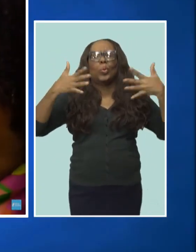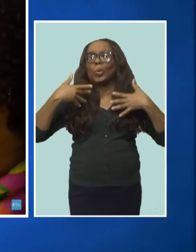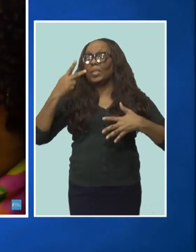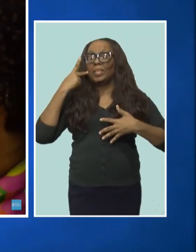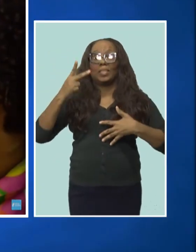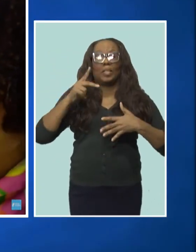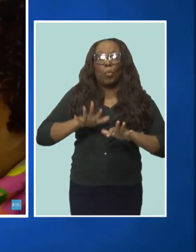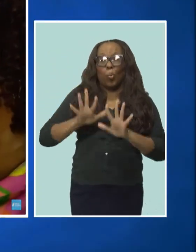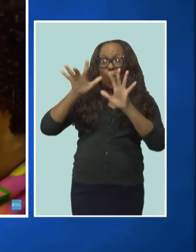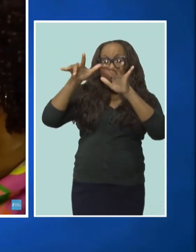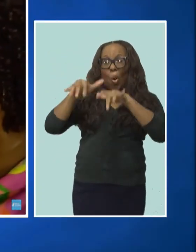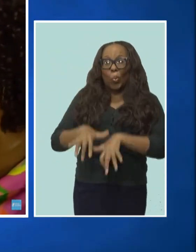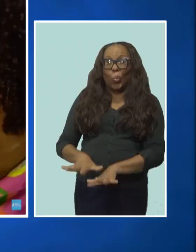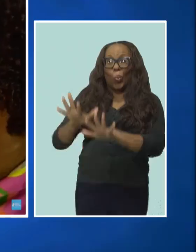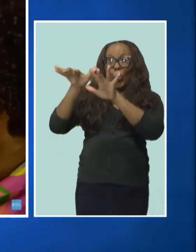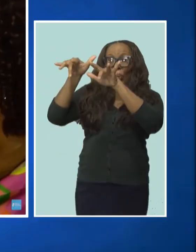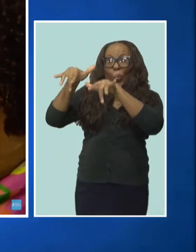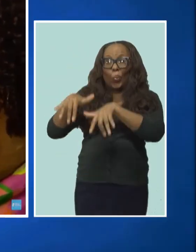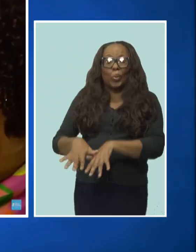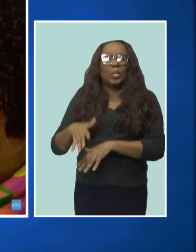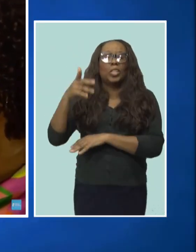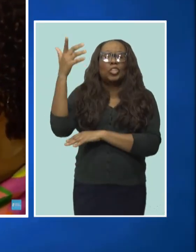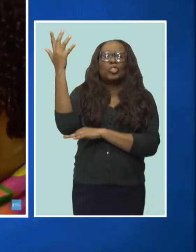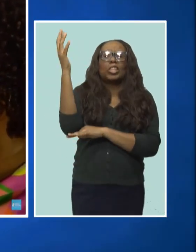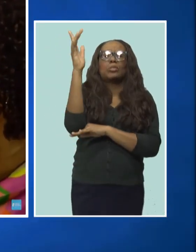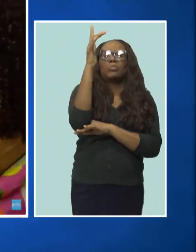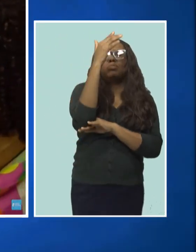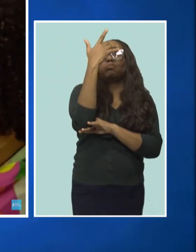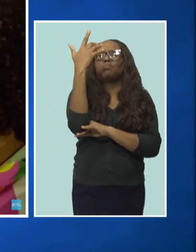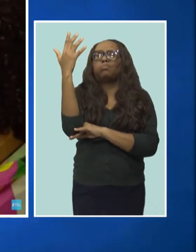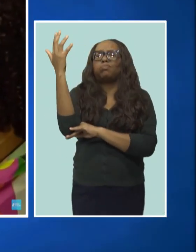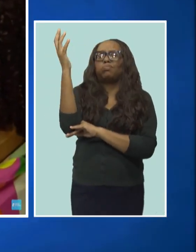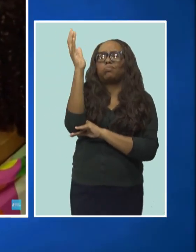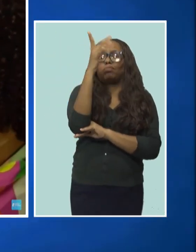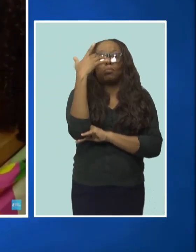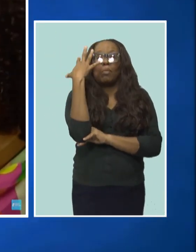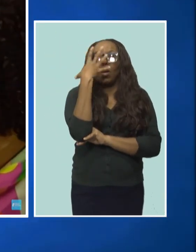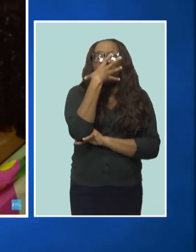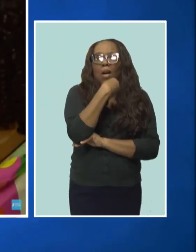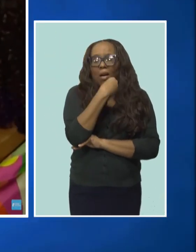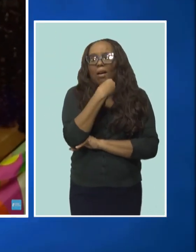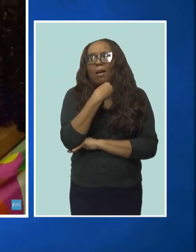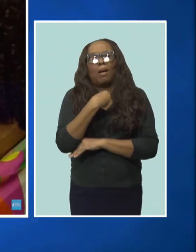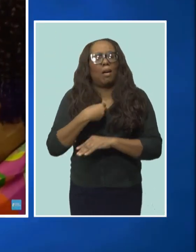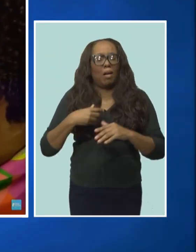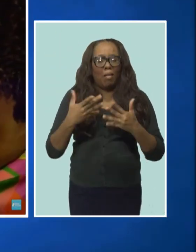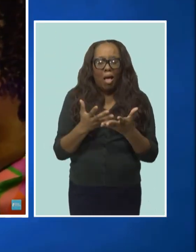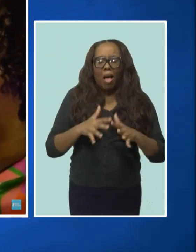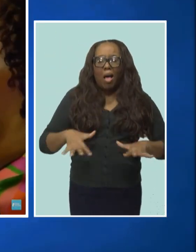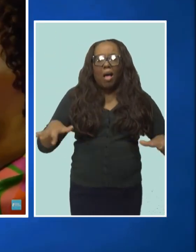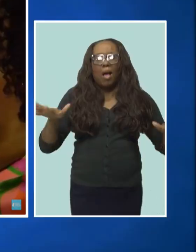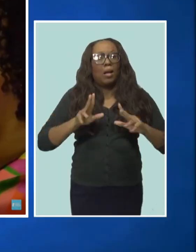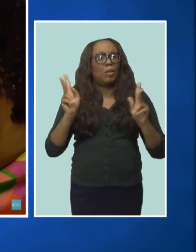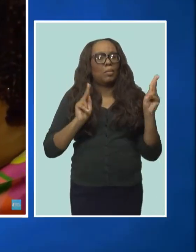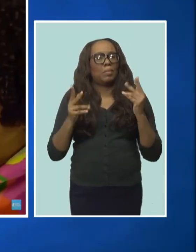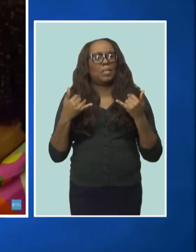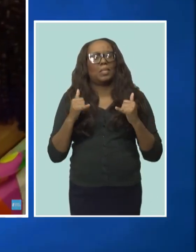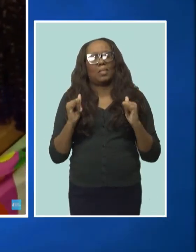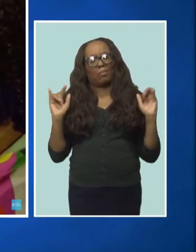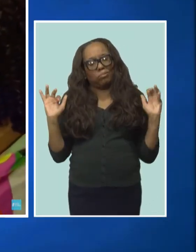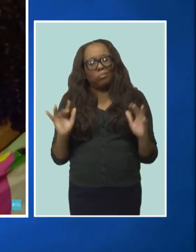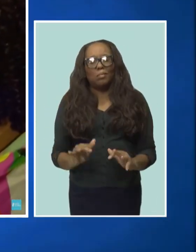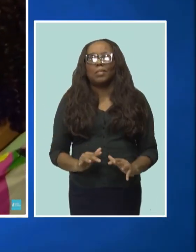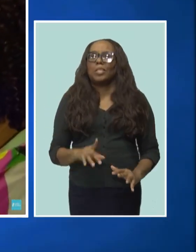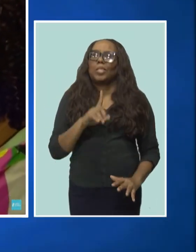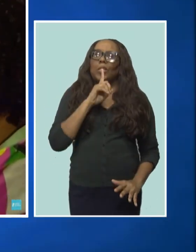seeing the trees swaying in the breeze. Beautiful location for a wonderful event. And people are still coming, so this is really the essence